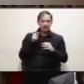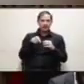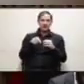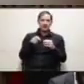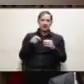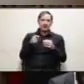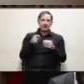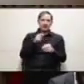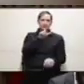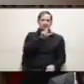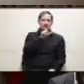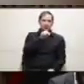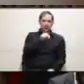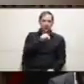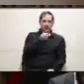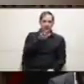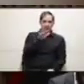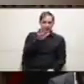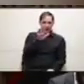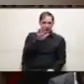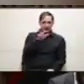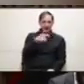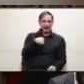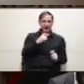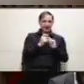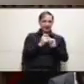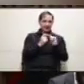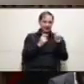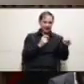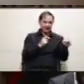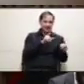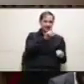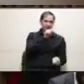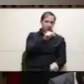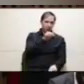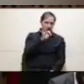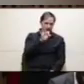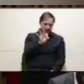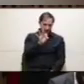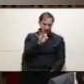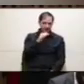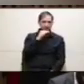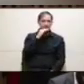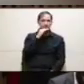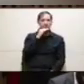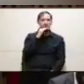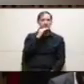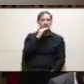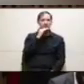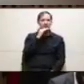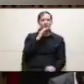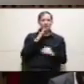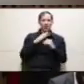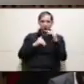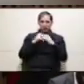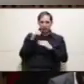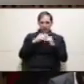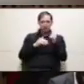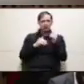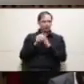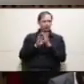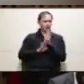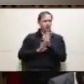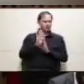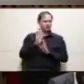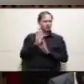was 7.9 and expenditure was 7.3, meaning that the construction is still in progress.